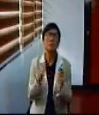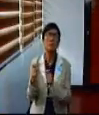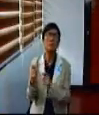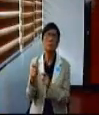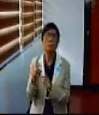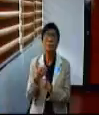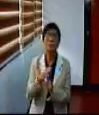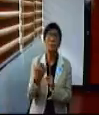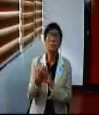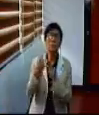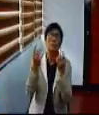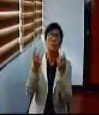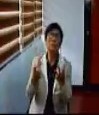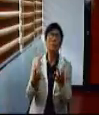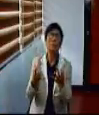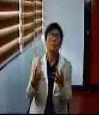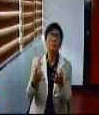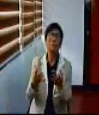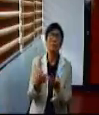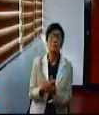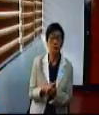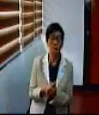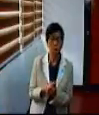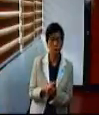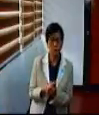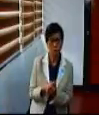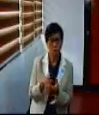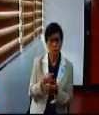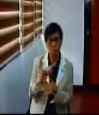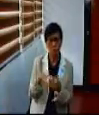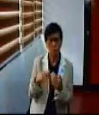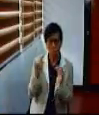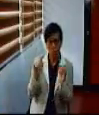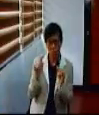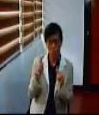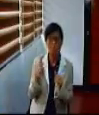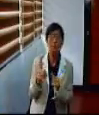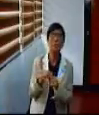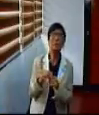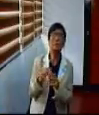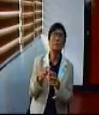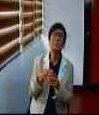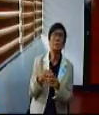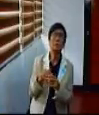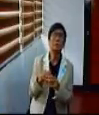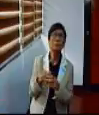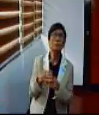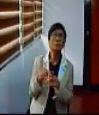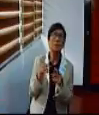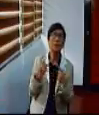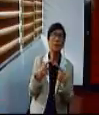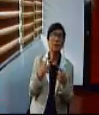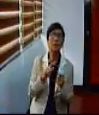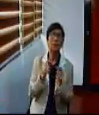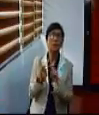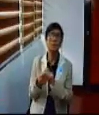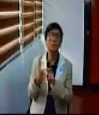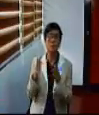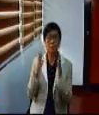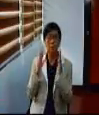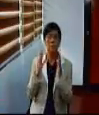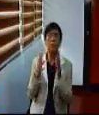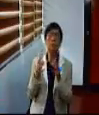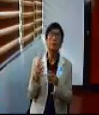harm. And so the issue about does the NHRI have the jurisdiction to hear instances